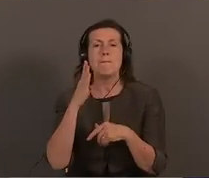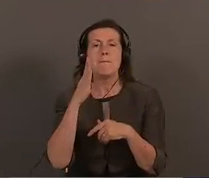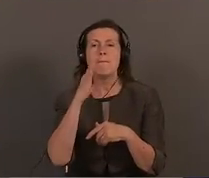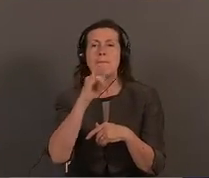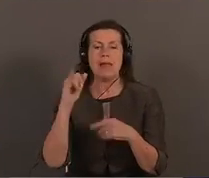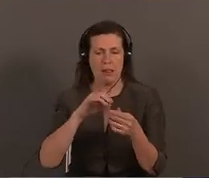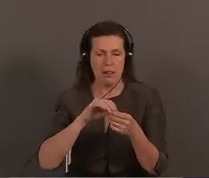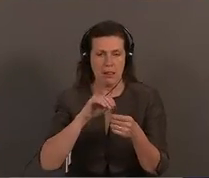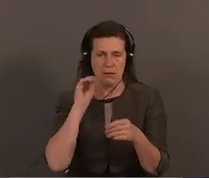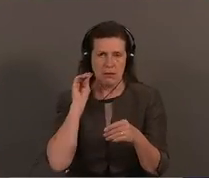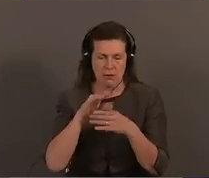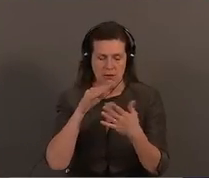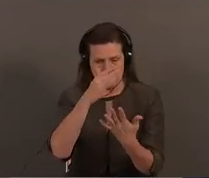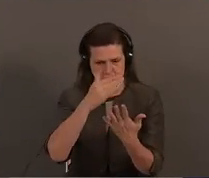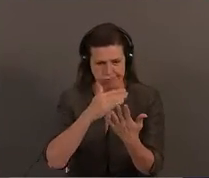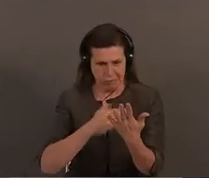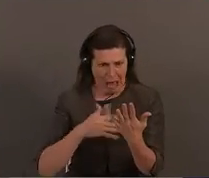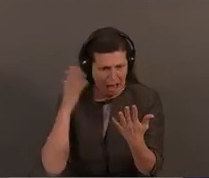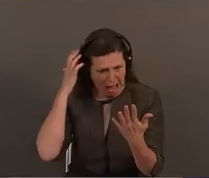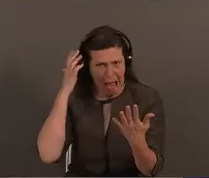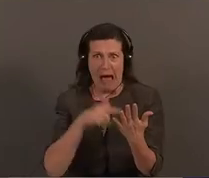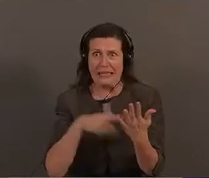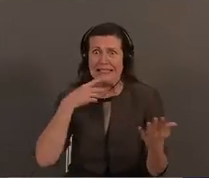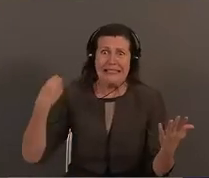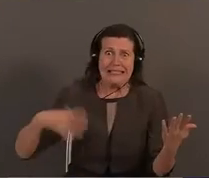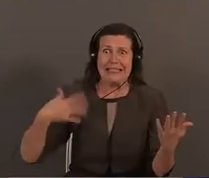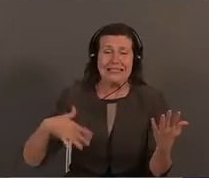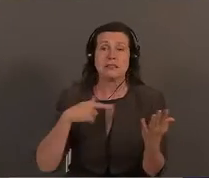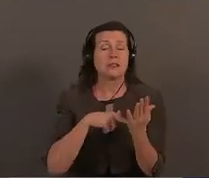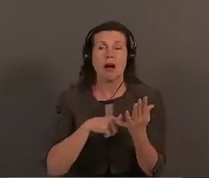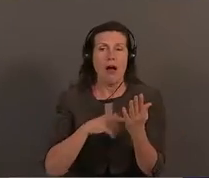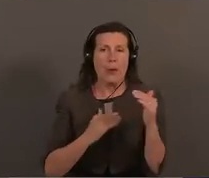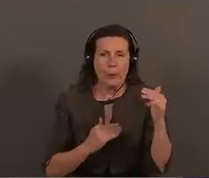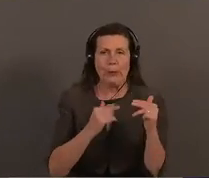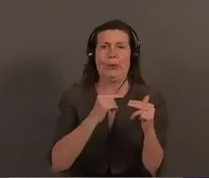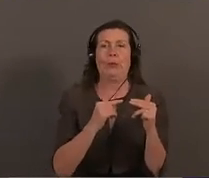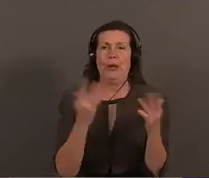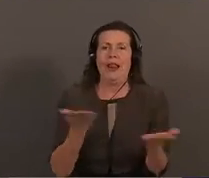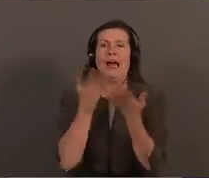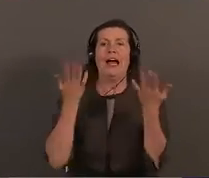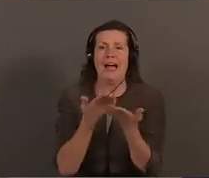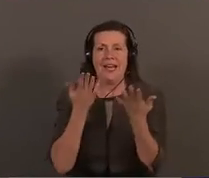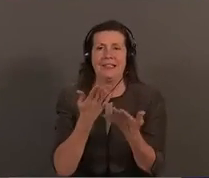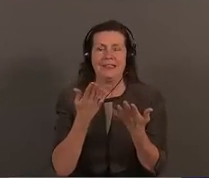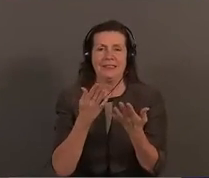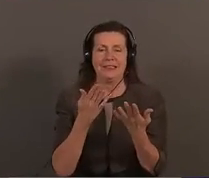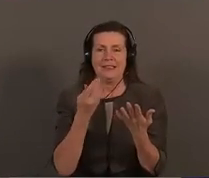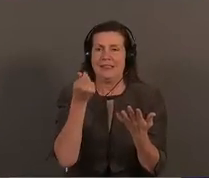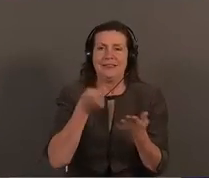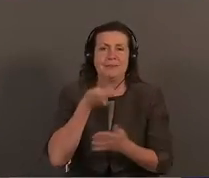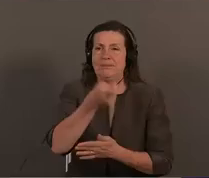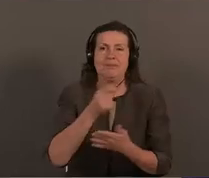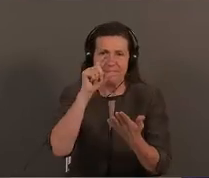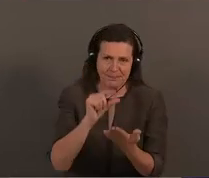exciting, huge bills, and now they're going to miss it. So, but really, This is